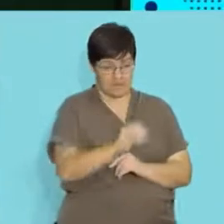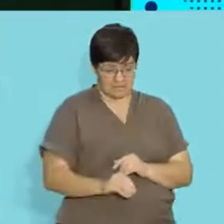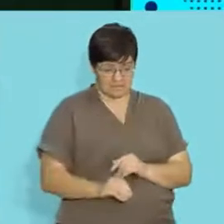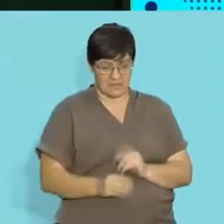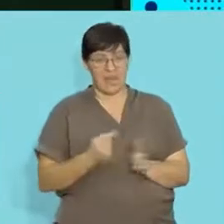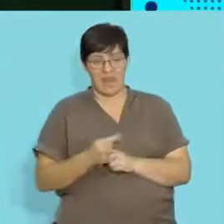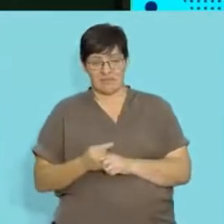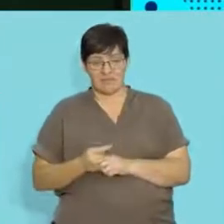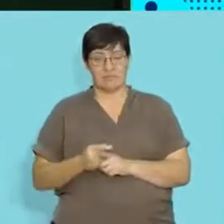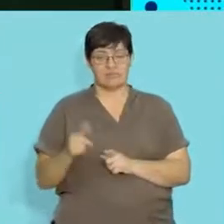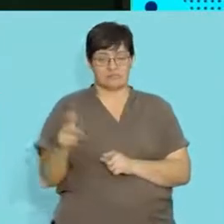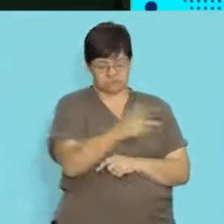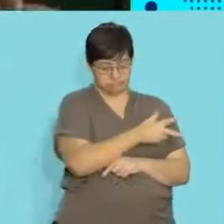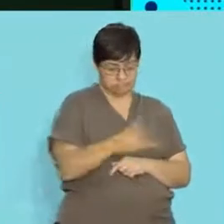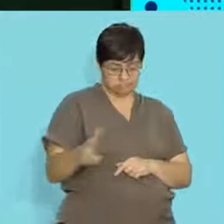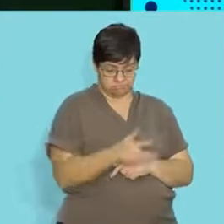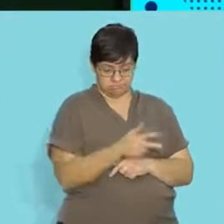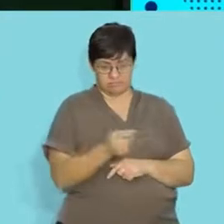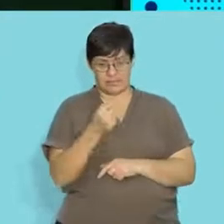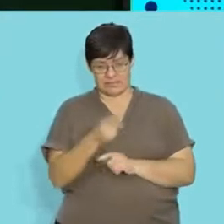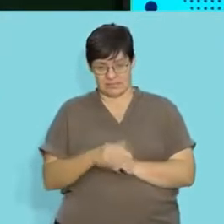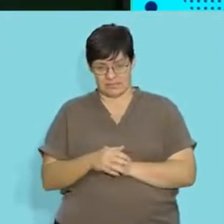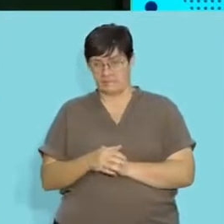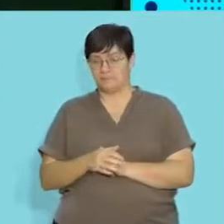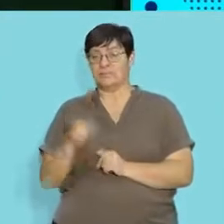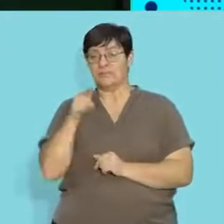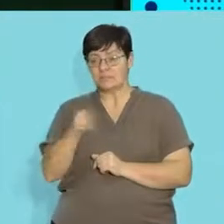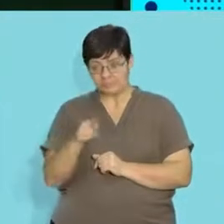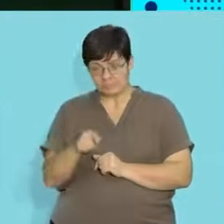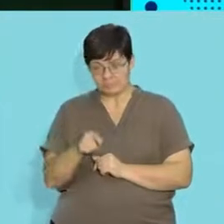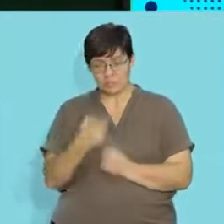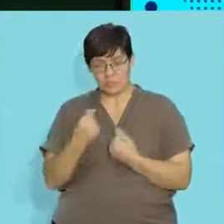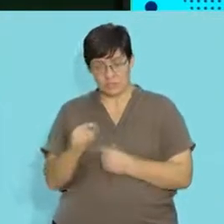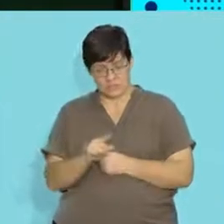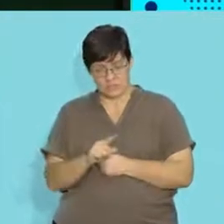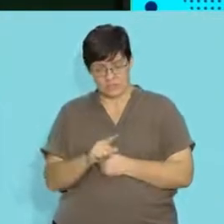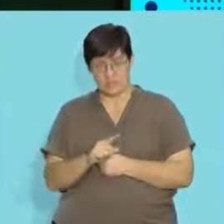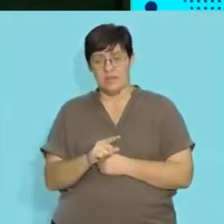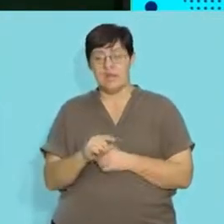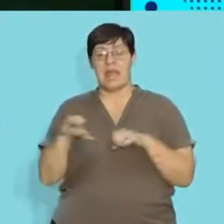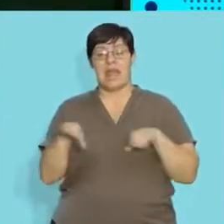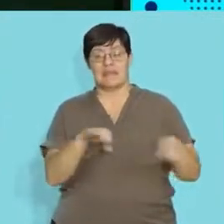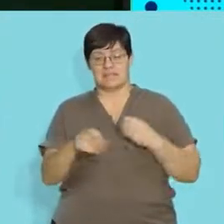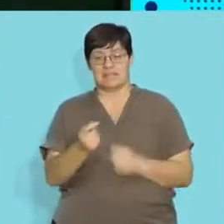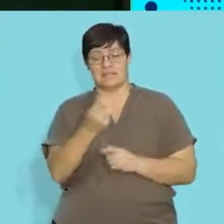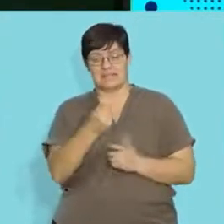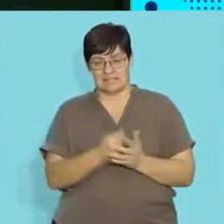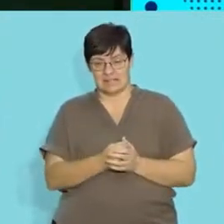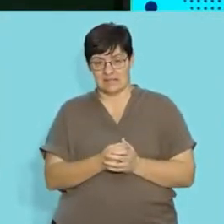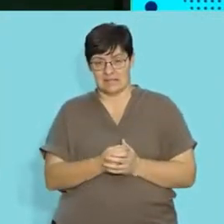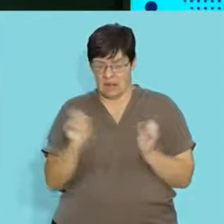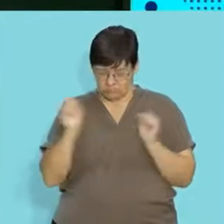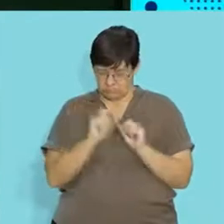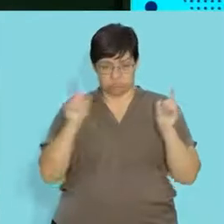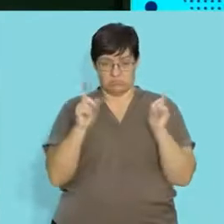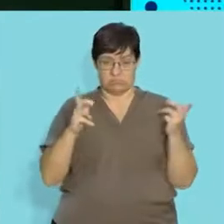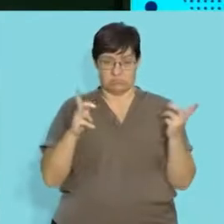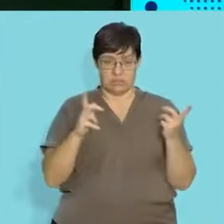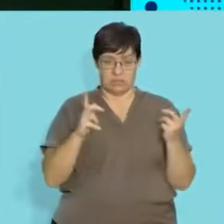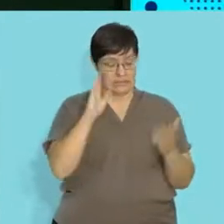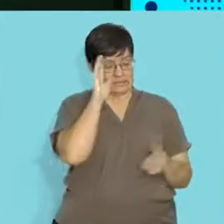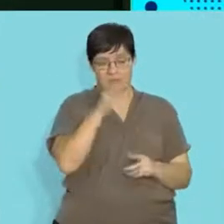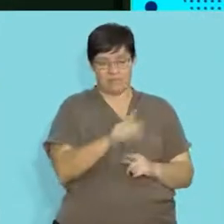will apply gibberellins onto these seeds. The gibberellins, as they would do, they would activate these seeds, they will wake them up